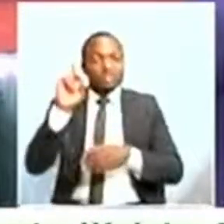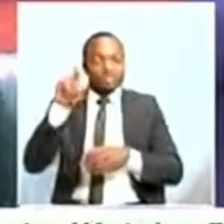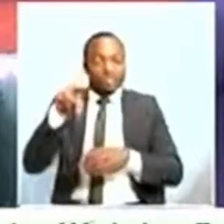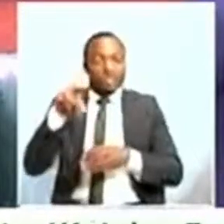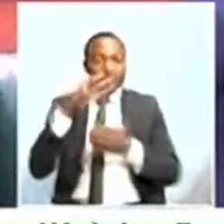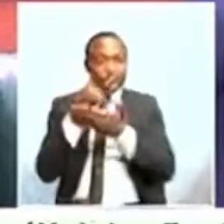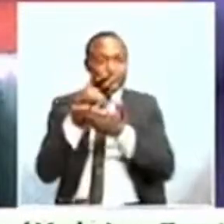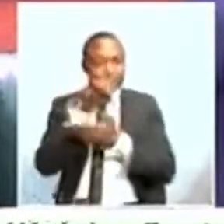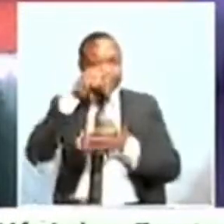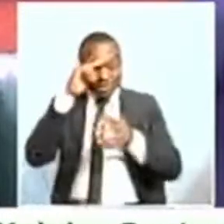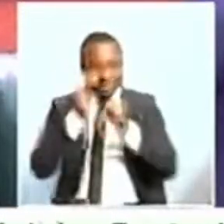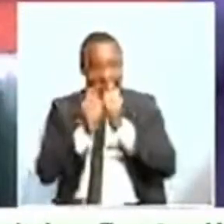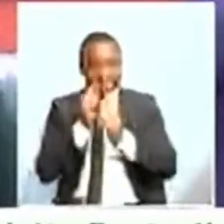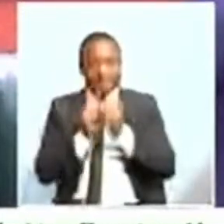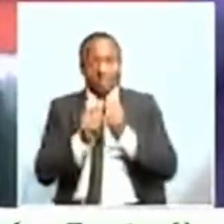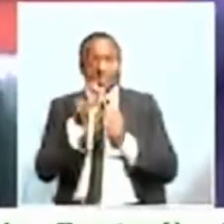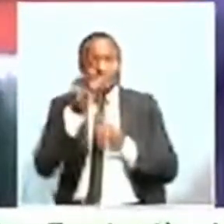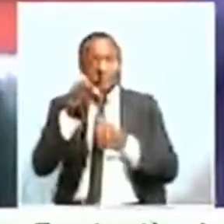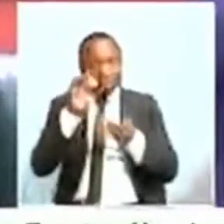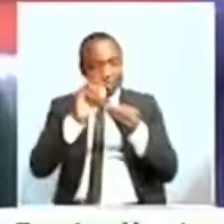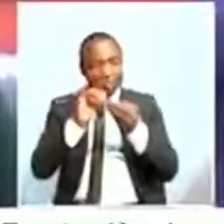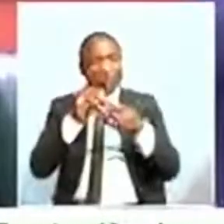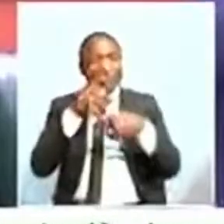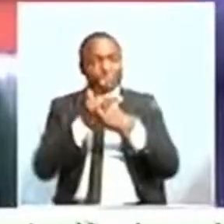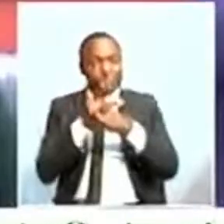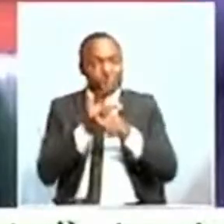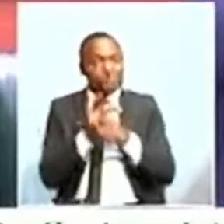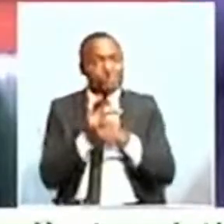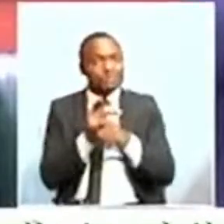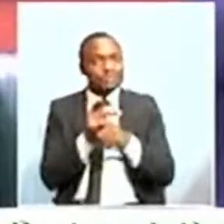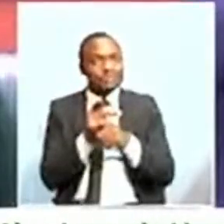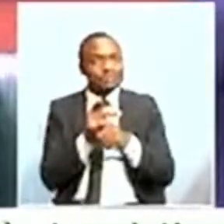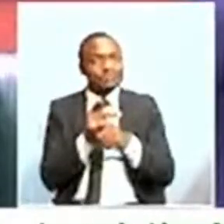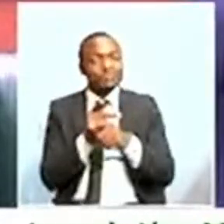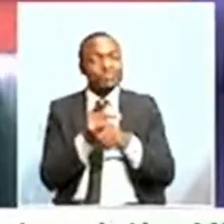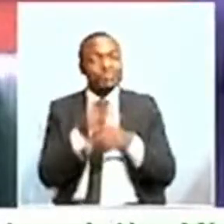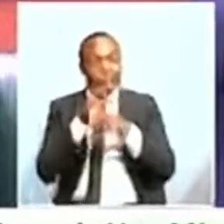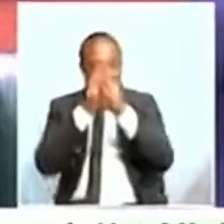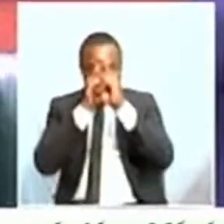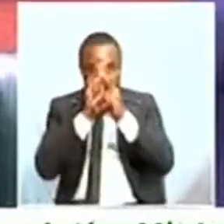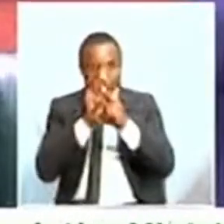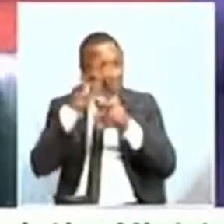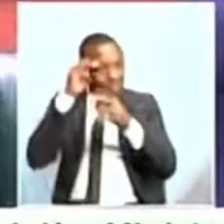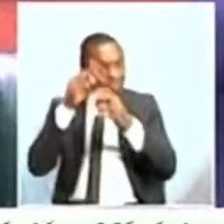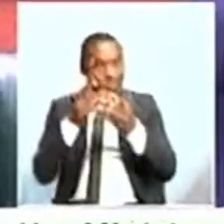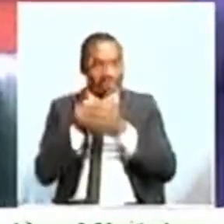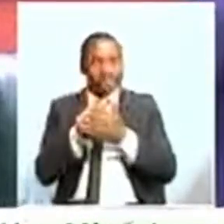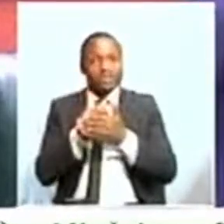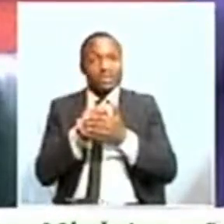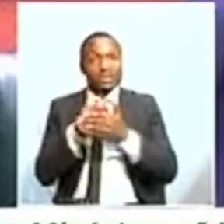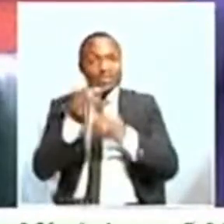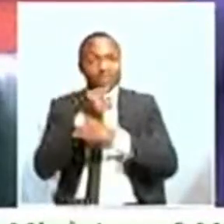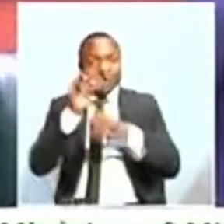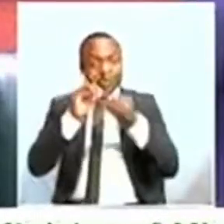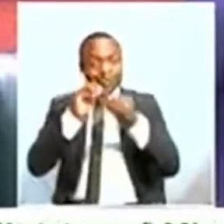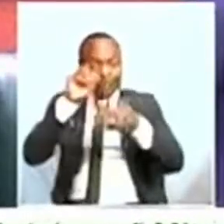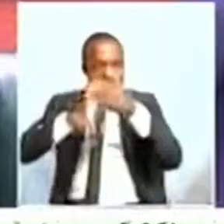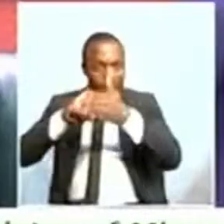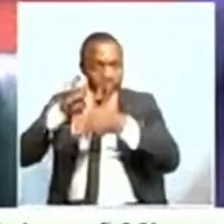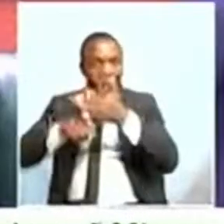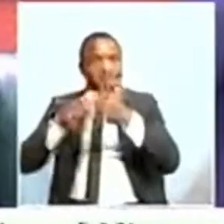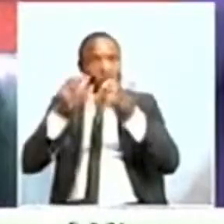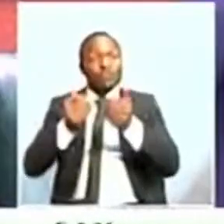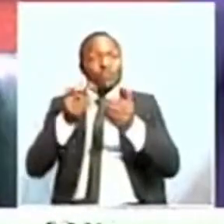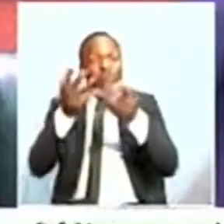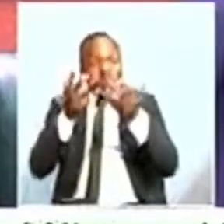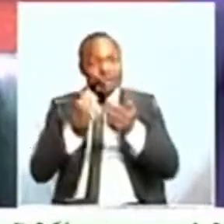economy. Because when there is more productivity, then Honorable Msokotwane gets more taxes. That's why he wants 3